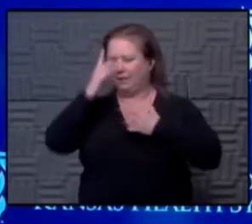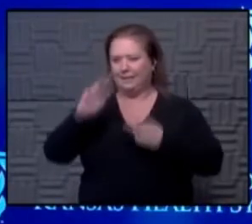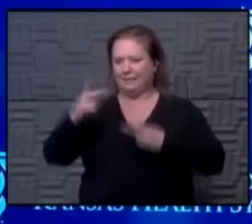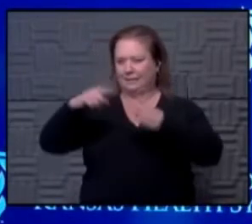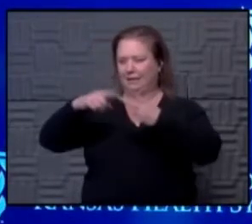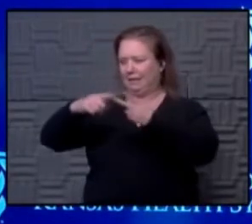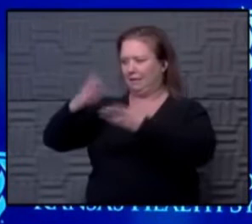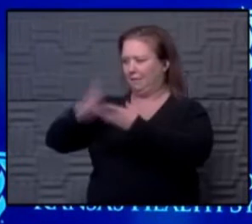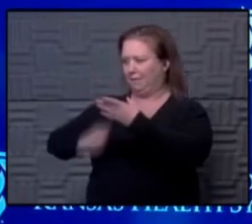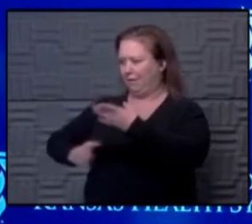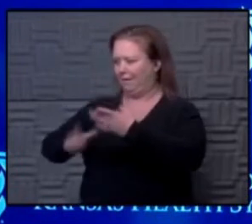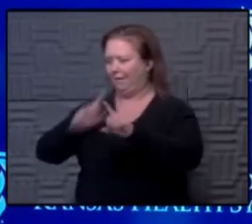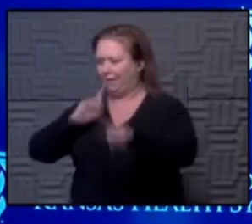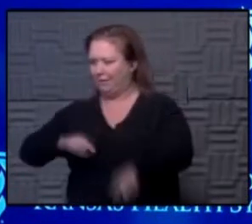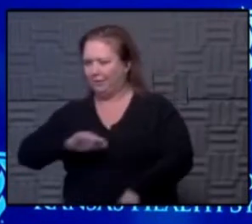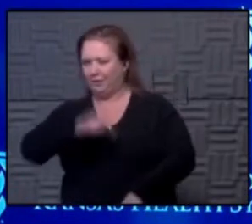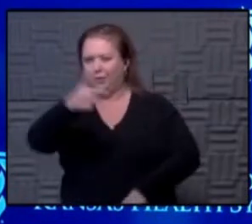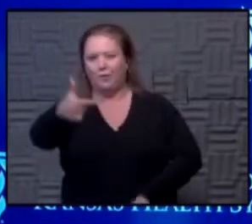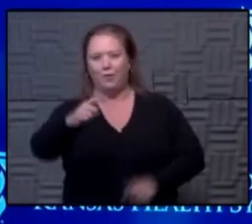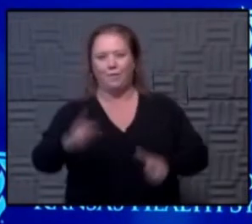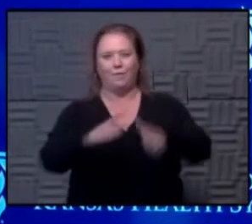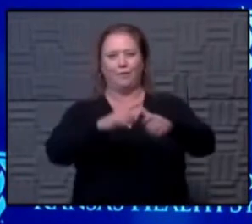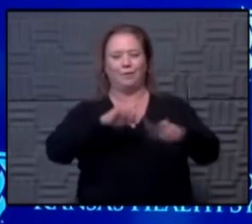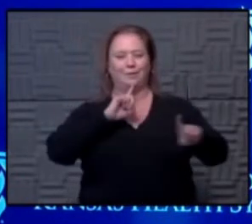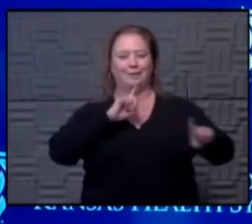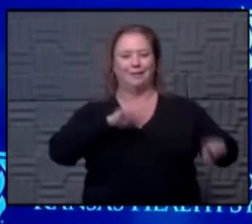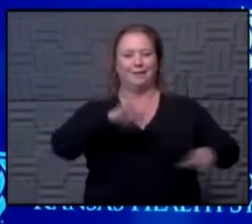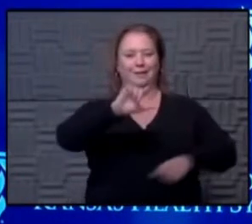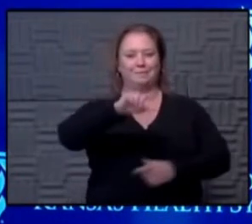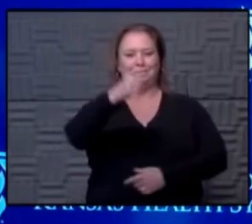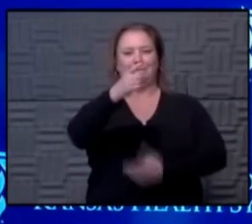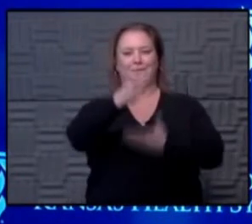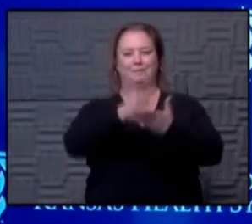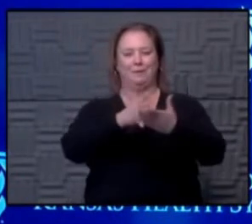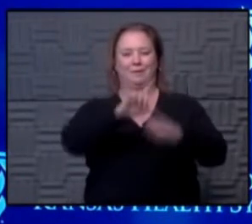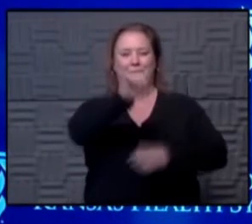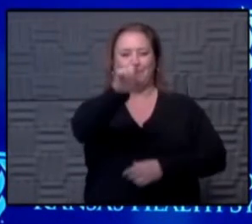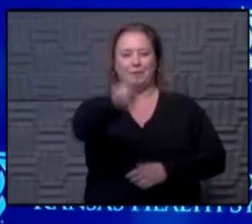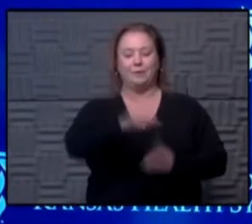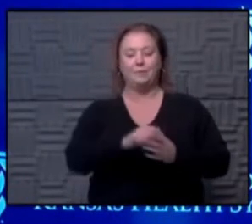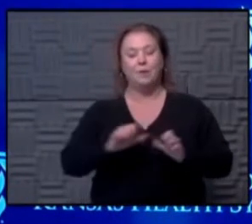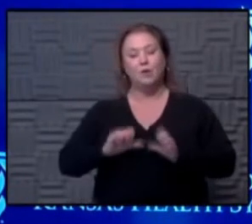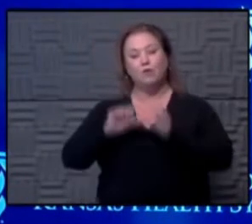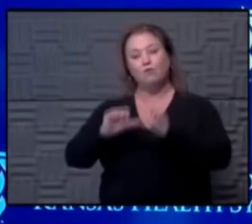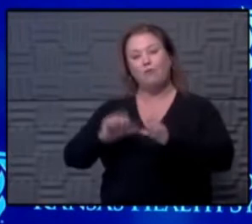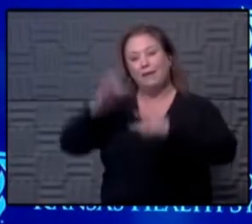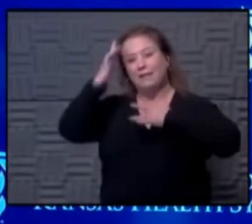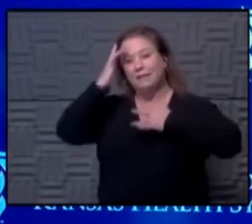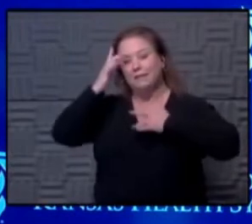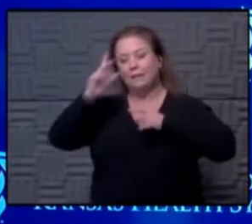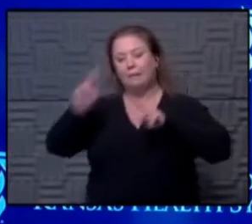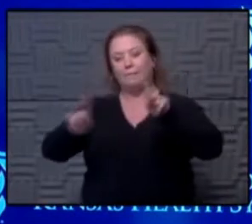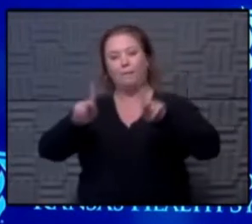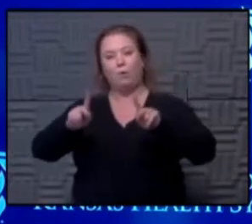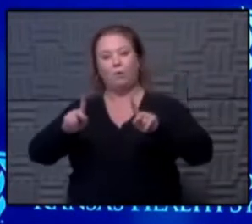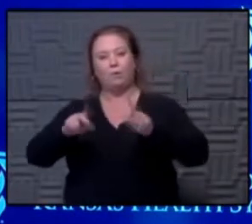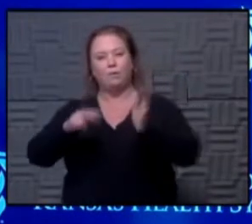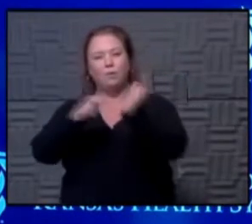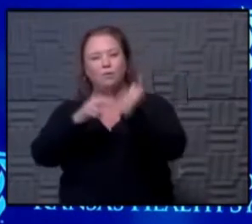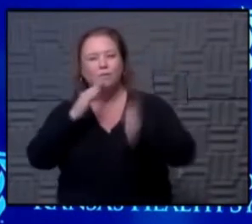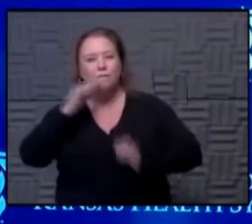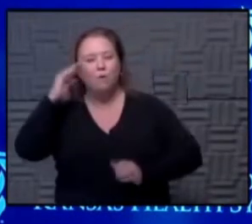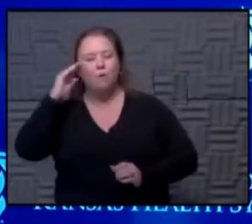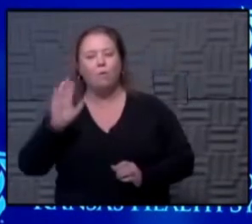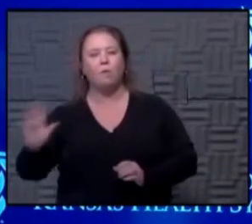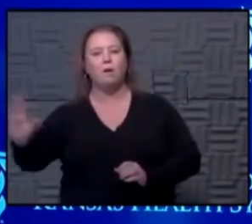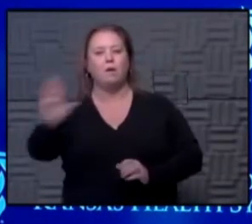part. You take the first part. Yeah, thanks. So patients with chronic disease or patients that live in nursing homes, general public in the